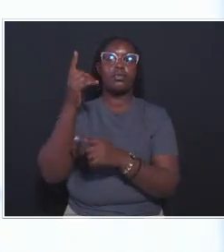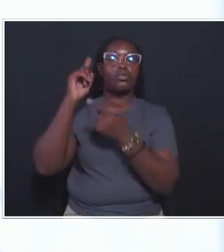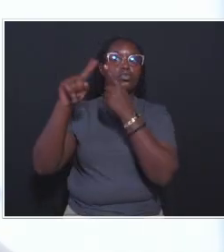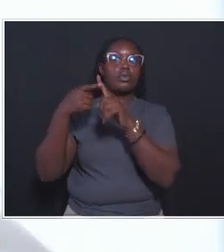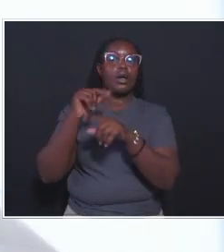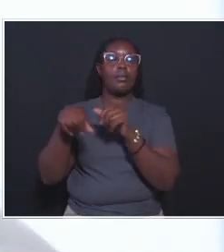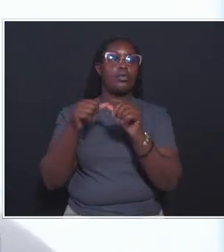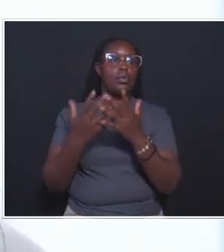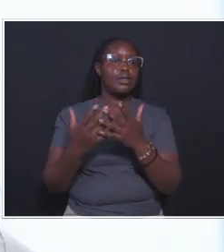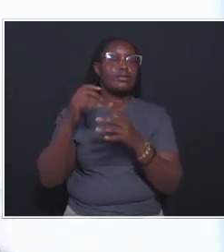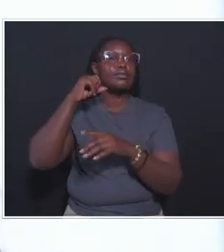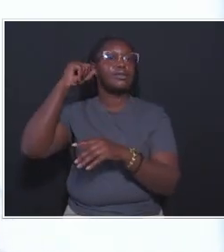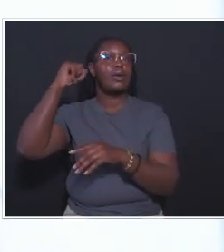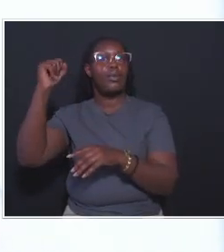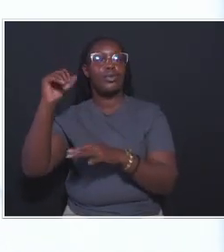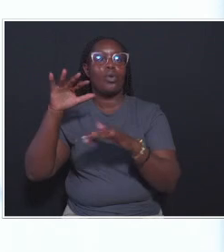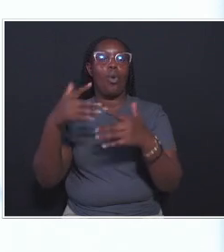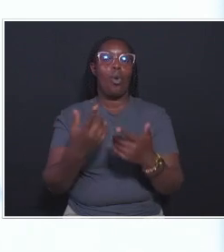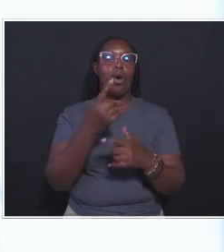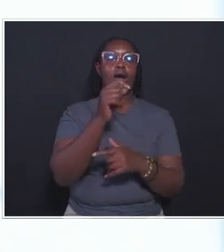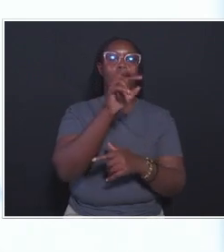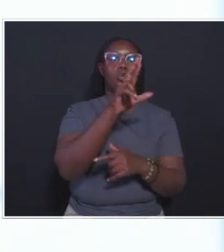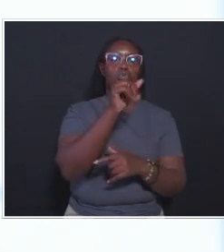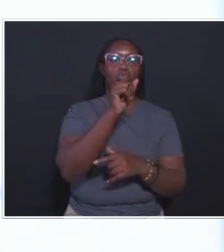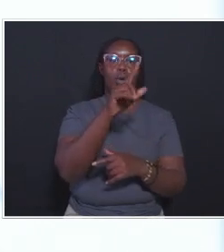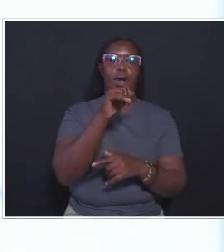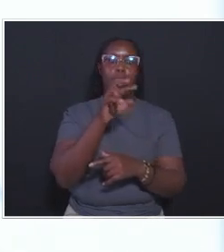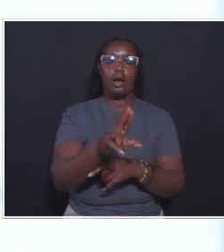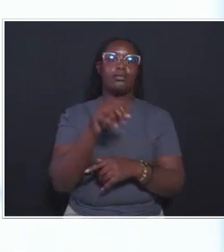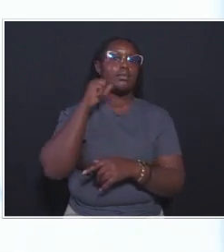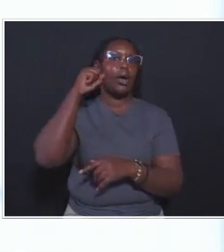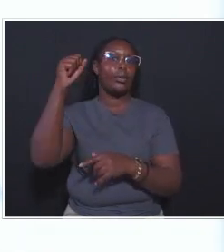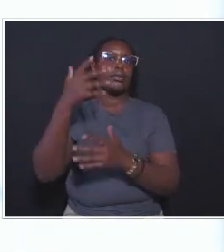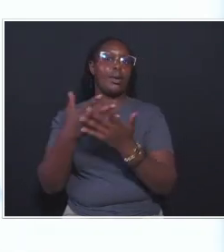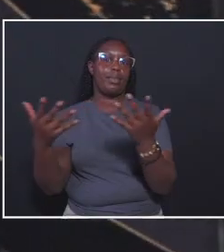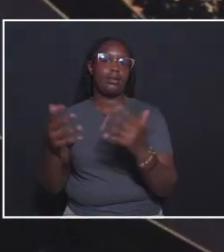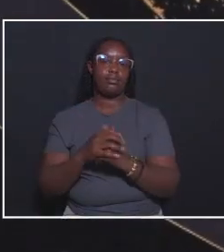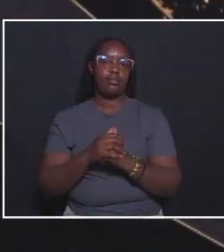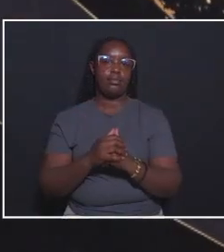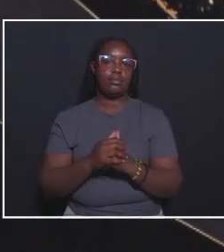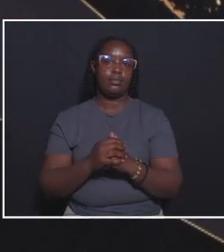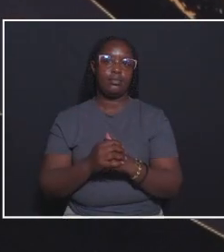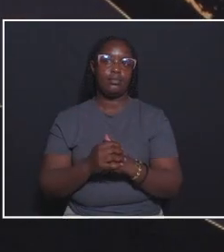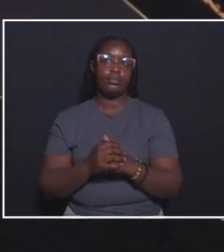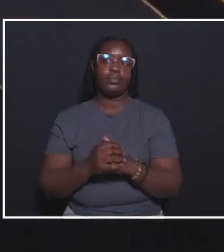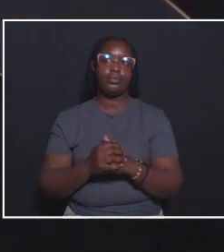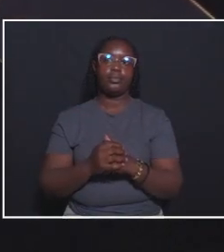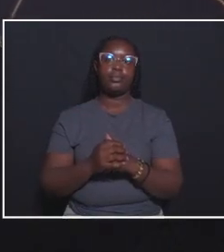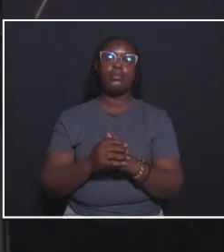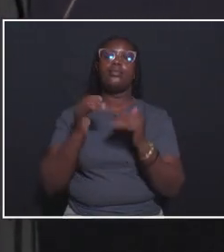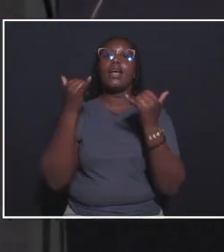trailers, sound design for trailers, and how do you go about such a process? Okay, so this is a